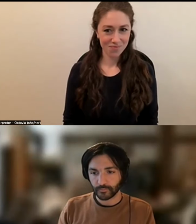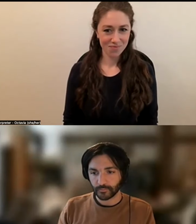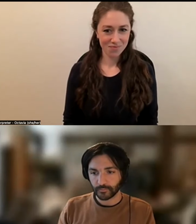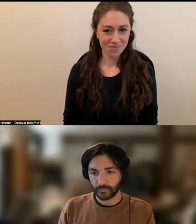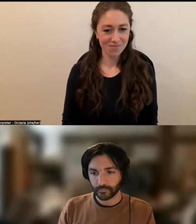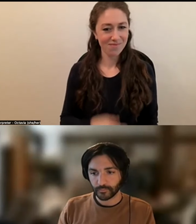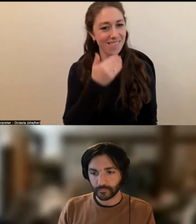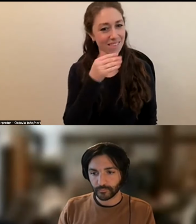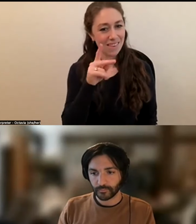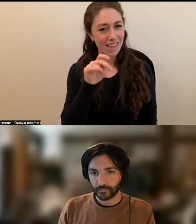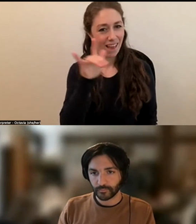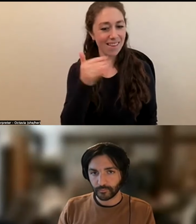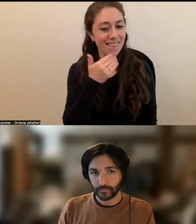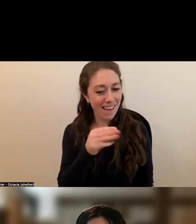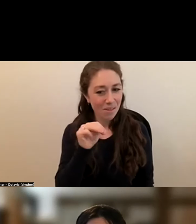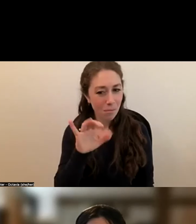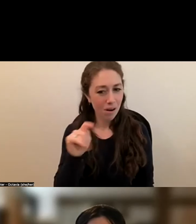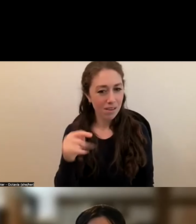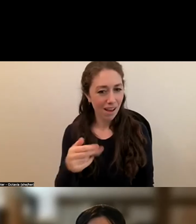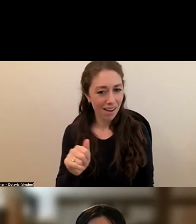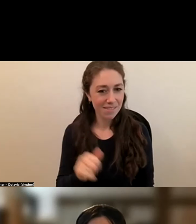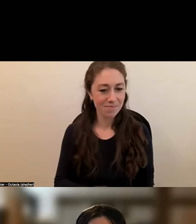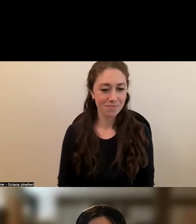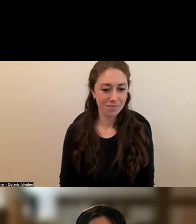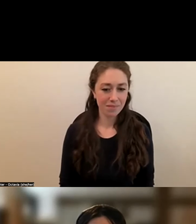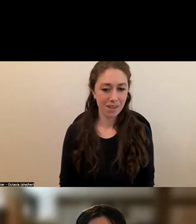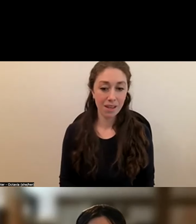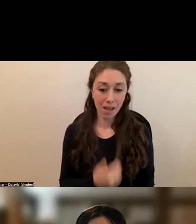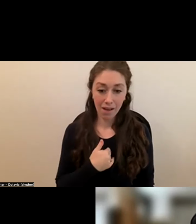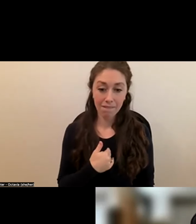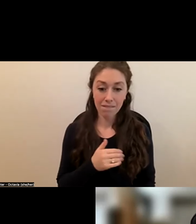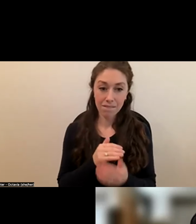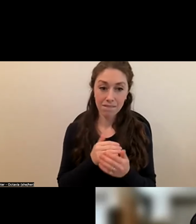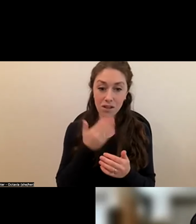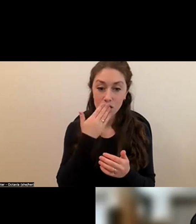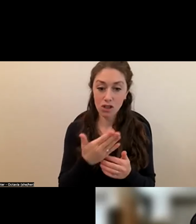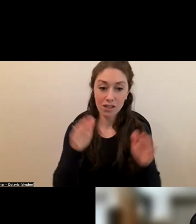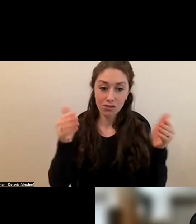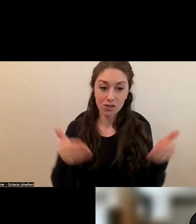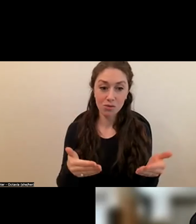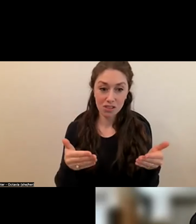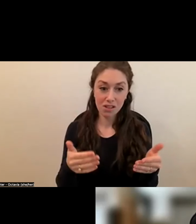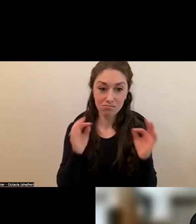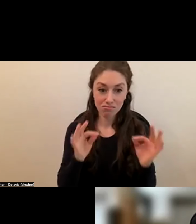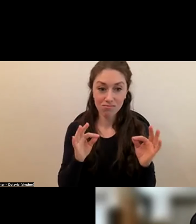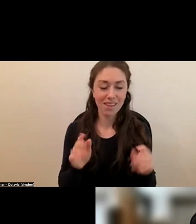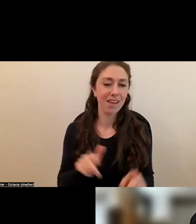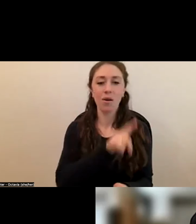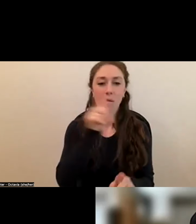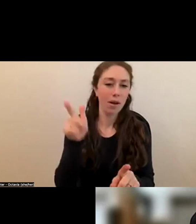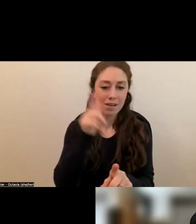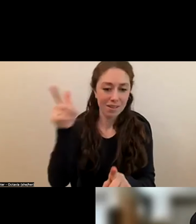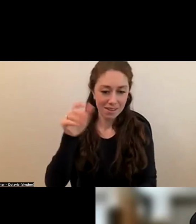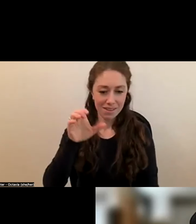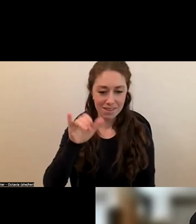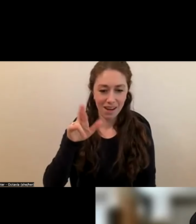Thanks, Martha. Okay, I think, so we got a good introduction to Entre, and then we'll circle back to Cyrus